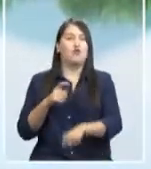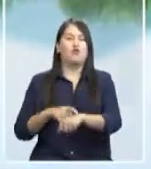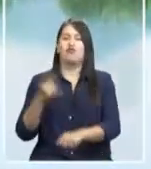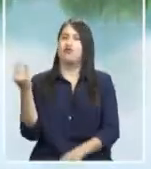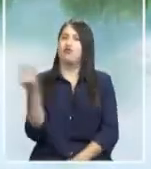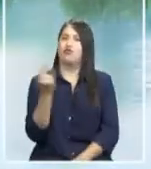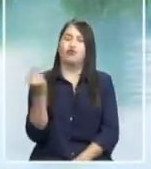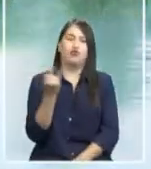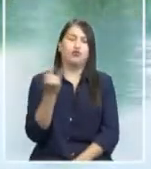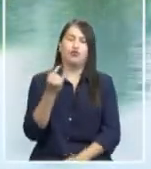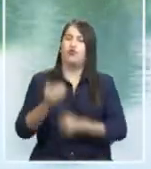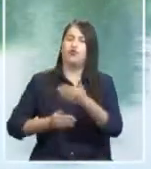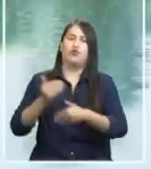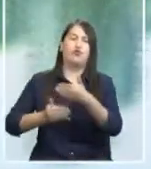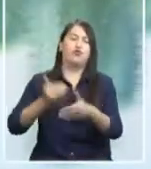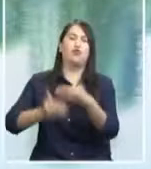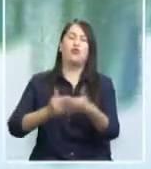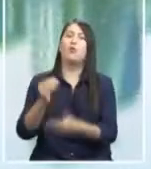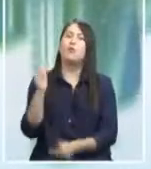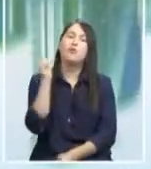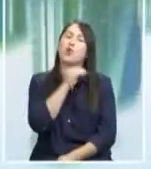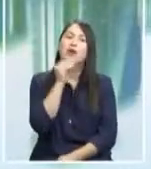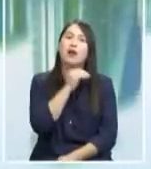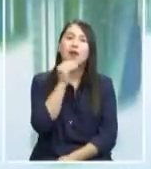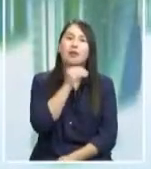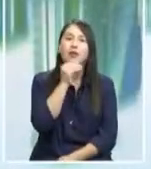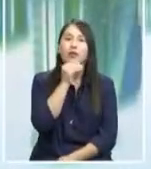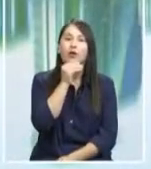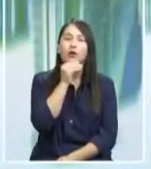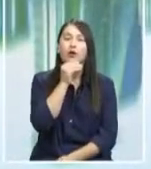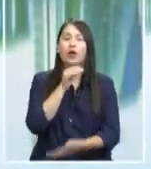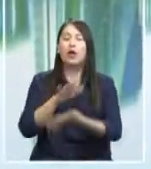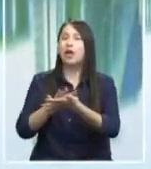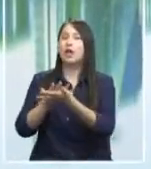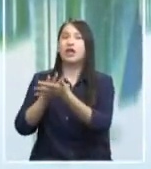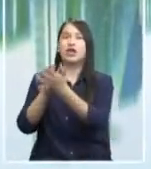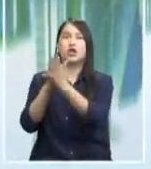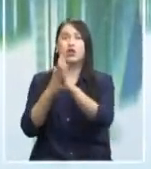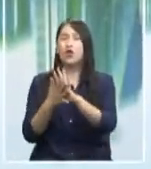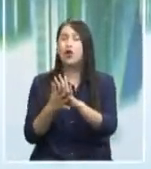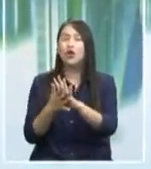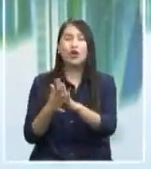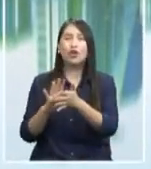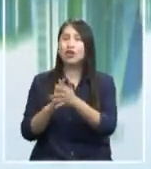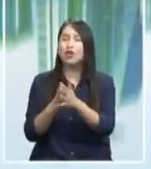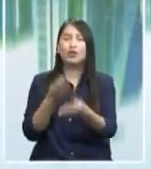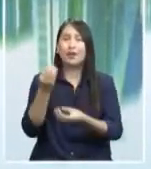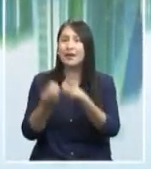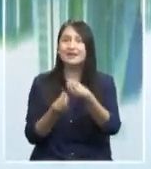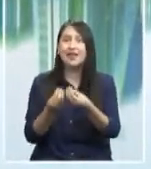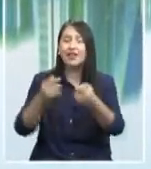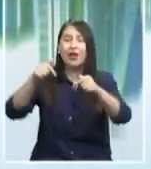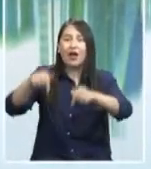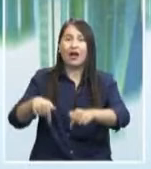train, because it shows all the excitements of the new life that we have.